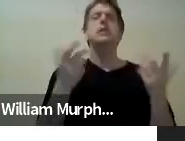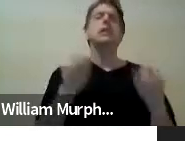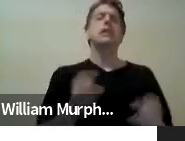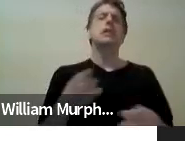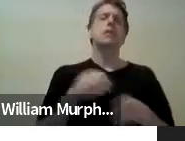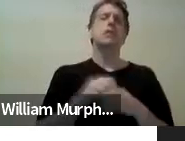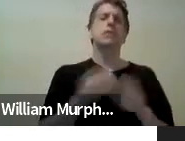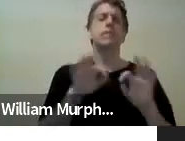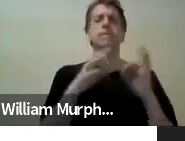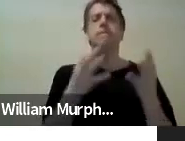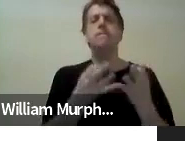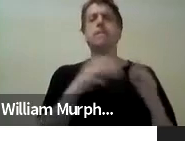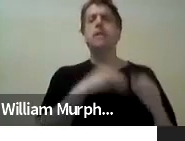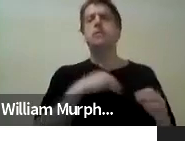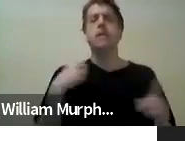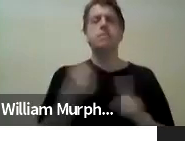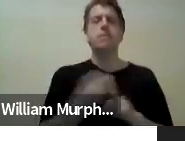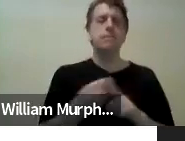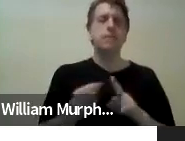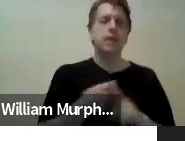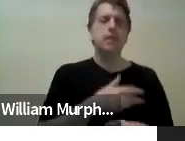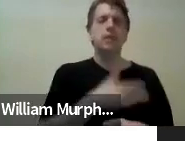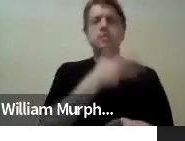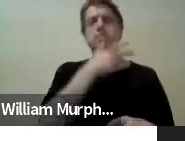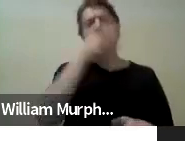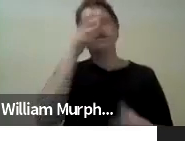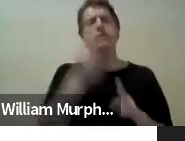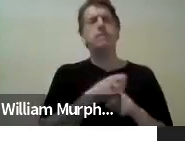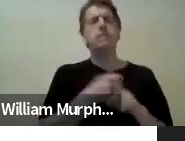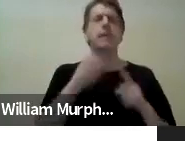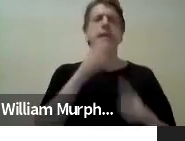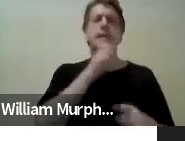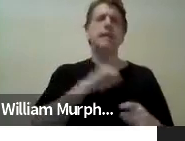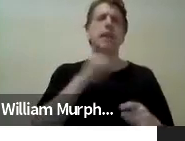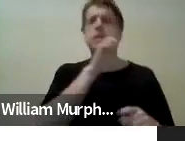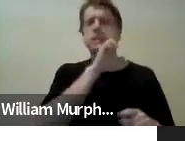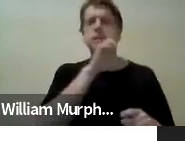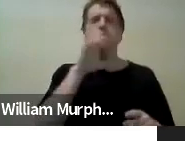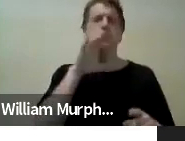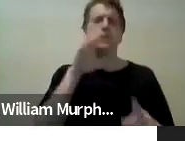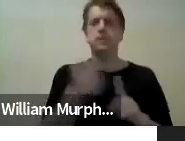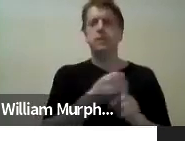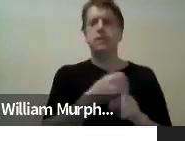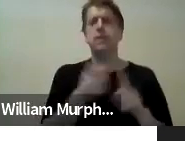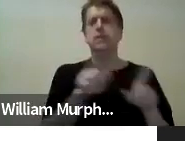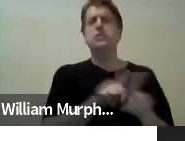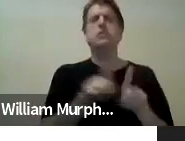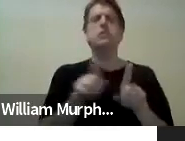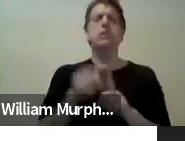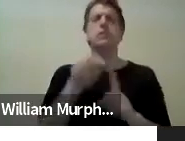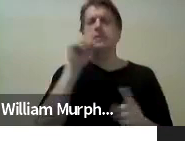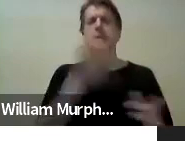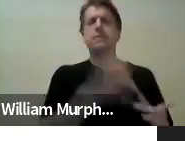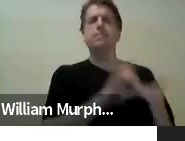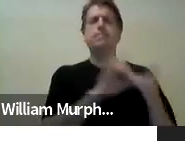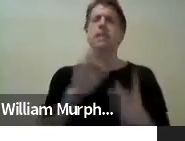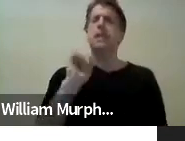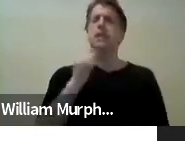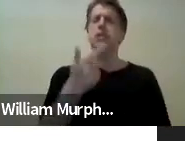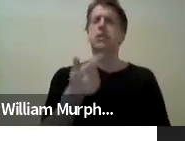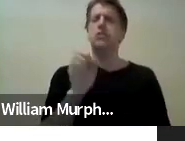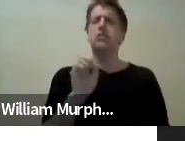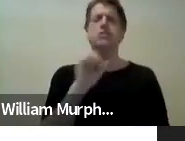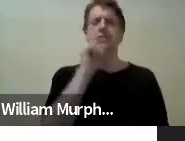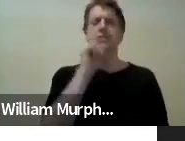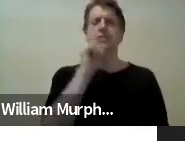family member violence, parent violence, that kind of thing, elderly violence as well. It's not connected to age, it's not connected to